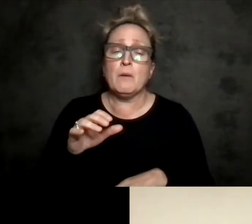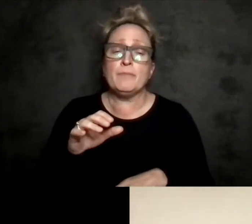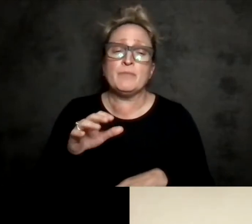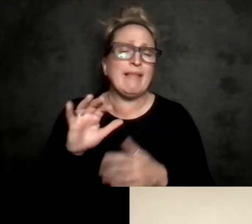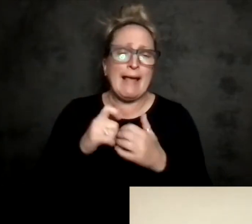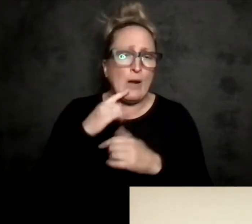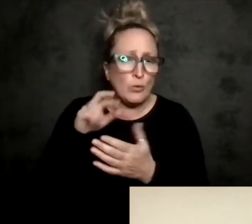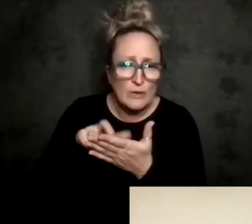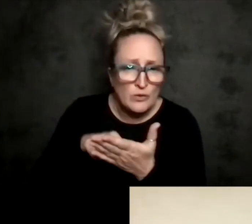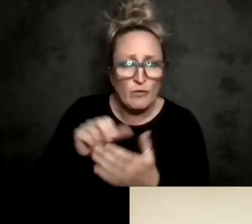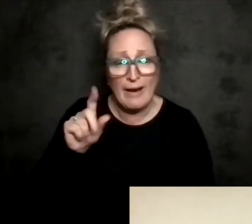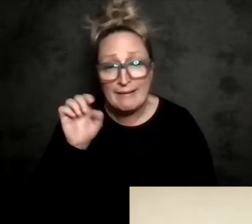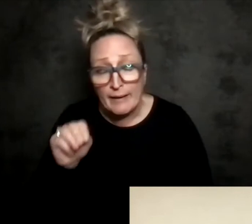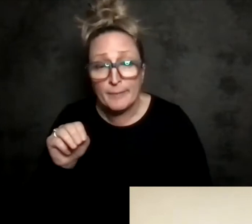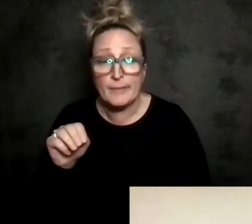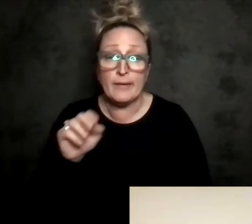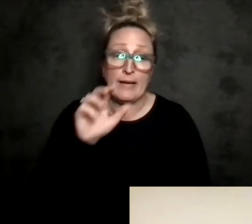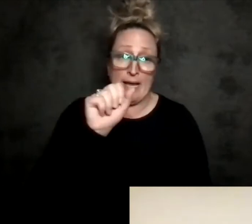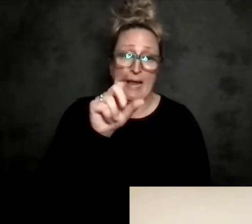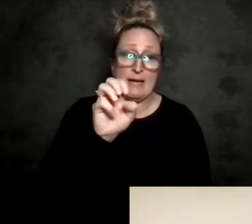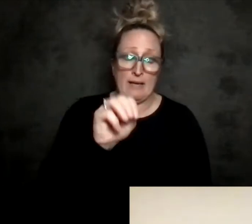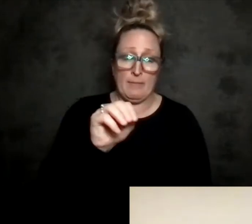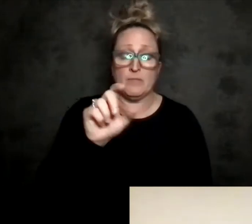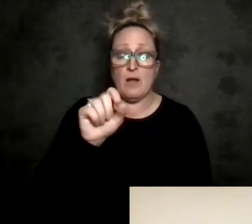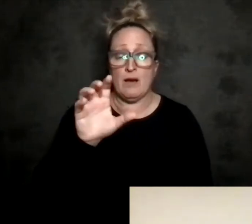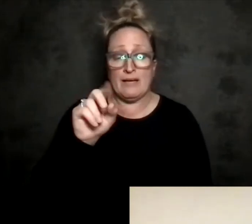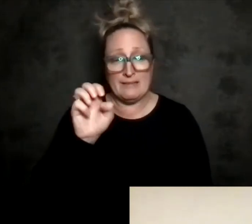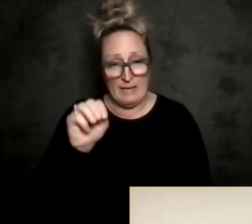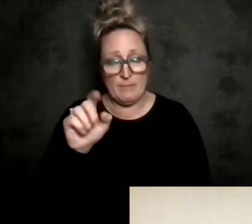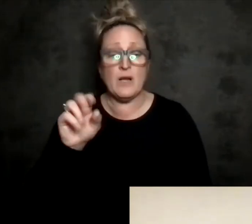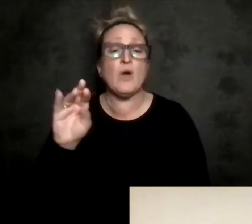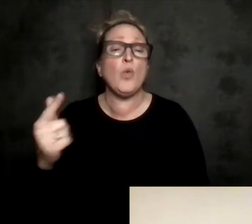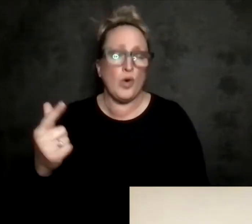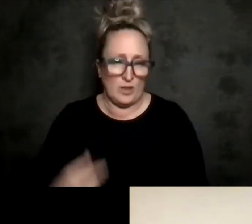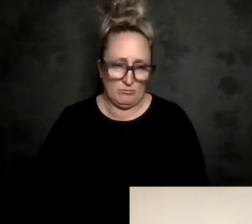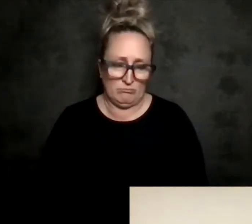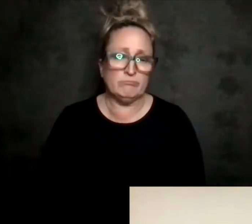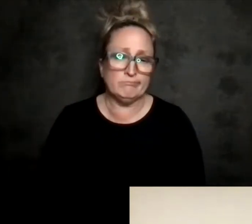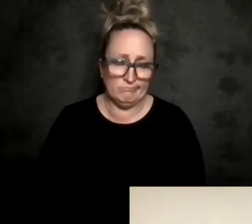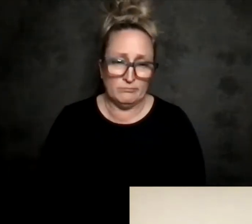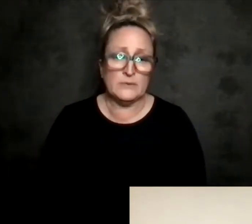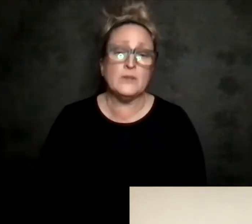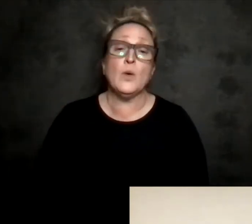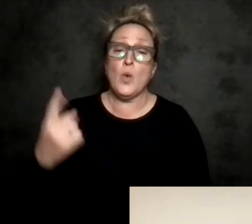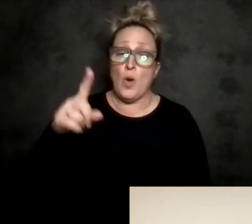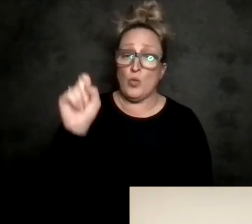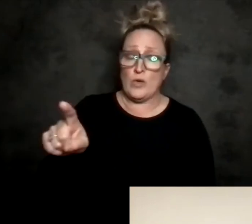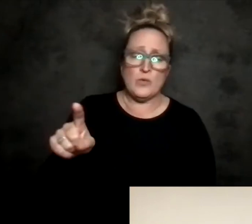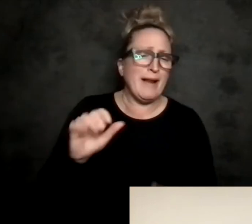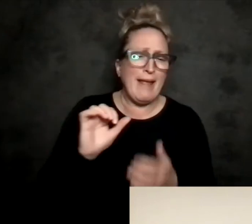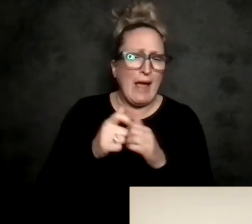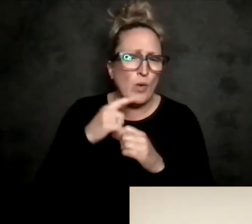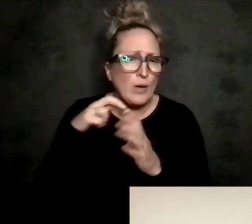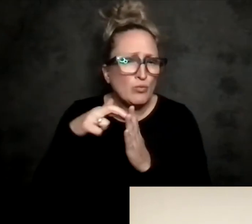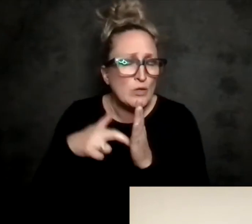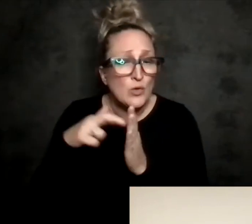can I register for ADEMs? adem.cadem.org, adem.cadem.org. There is a question about how can I